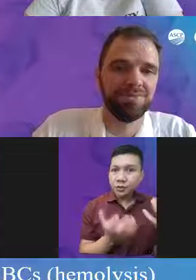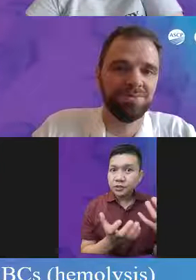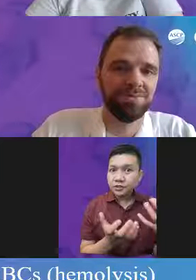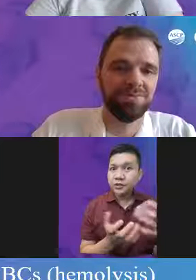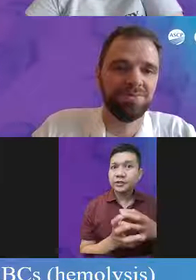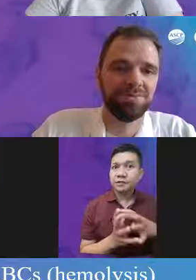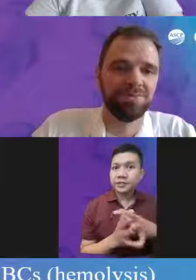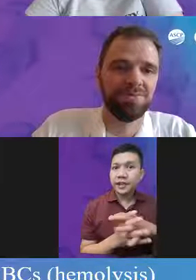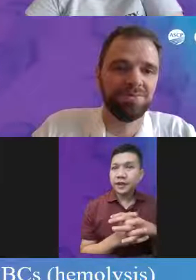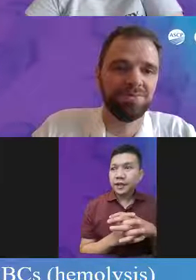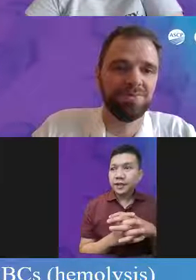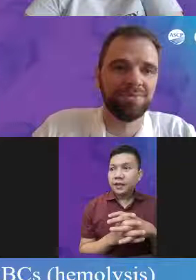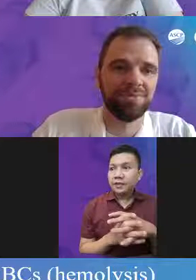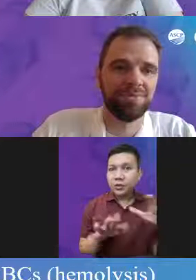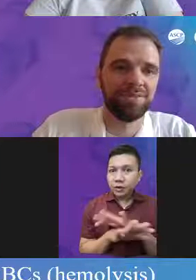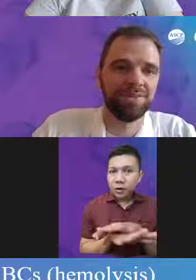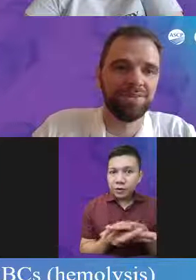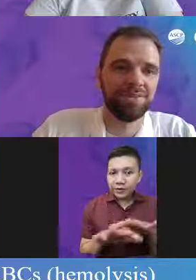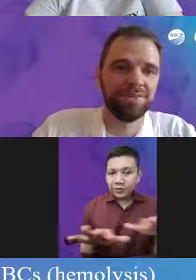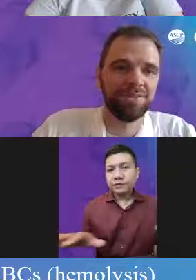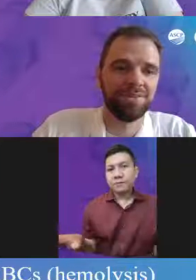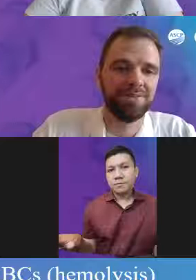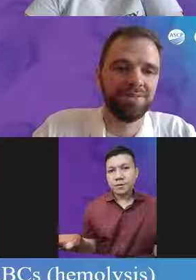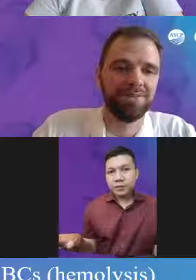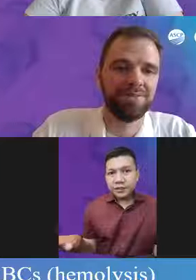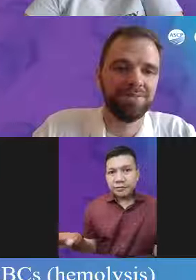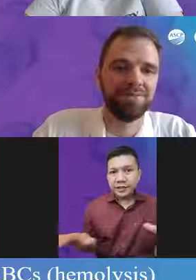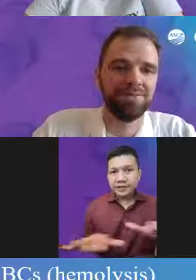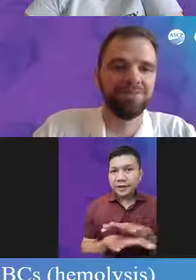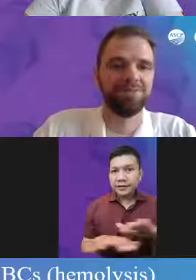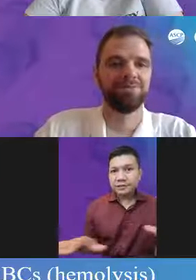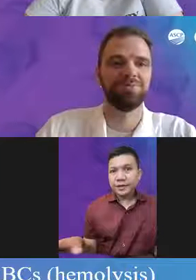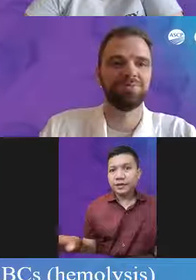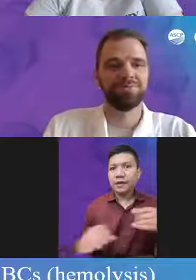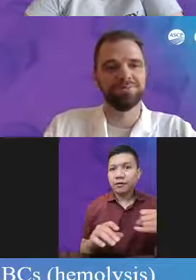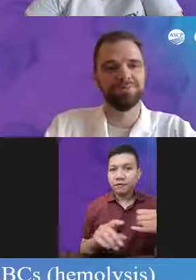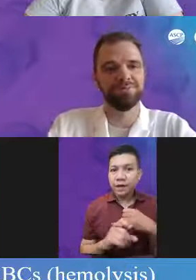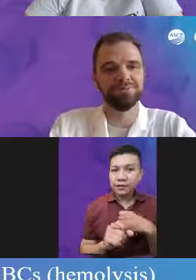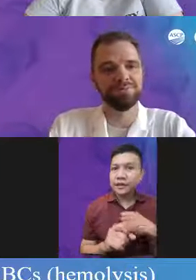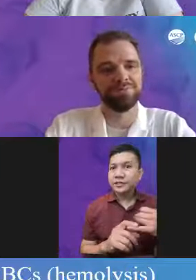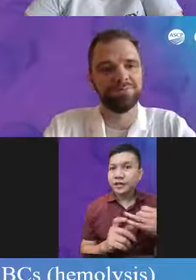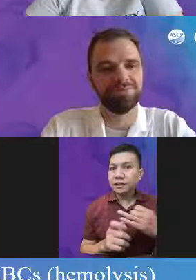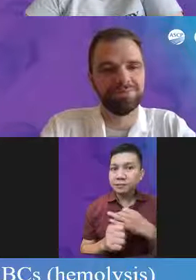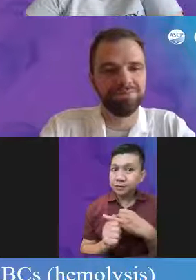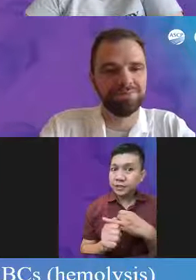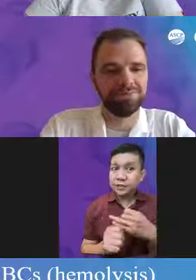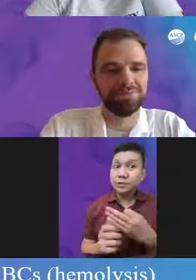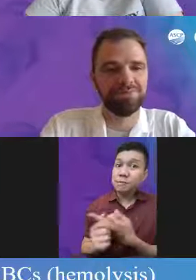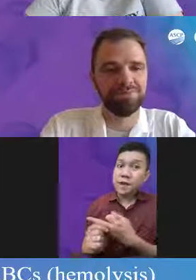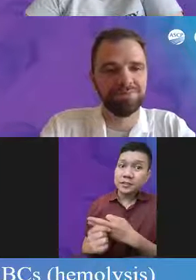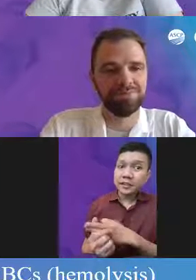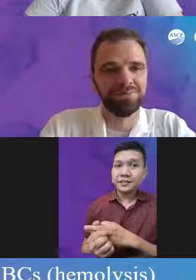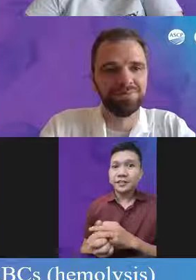the structures per se, those are always uniform. You will see them in the entire smear, like ovalocytes,